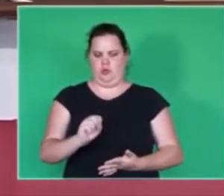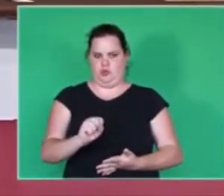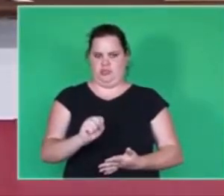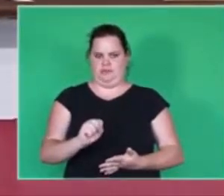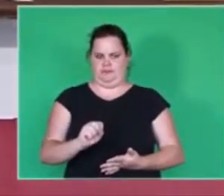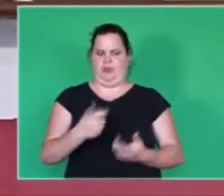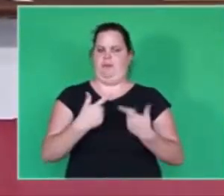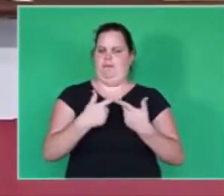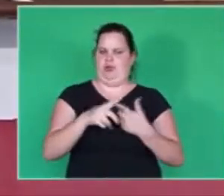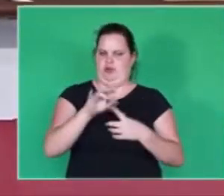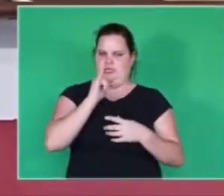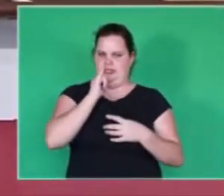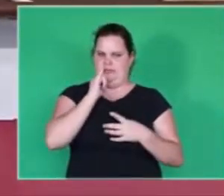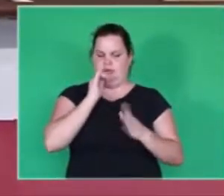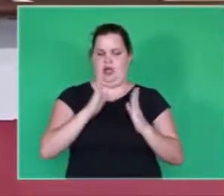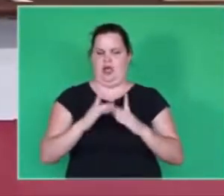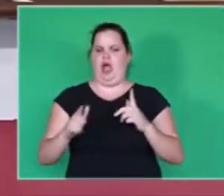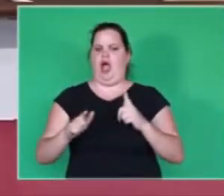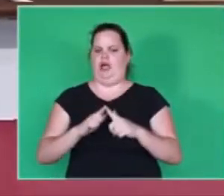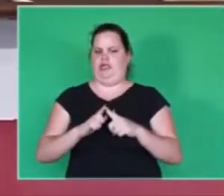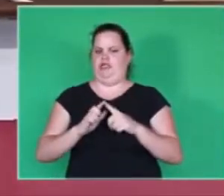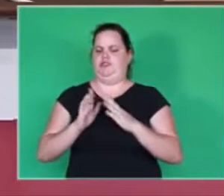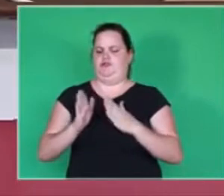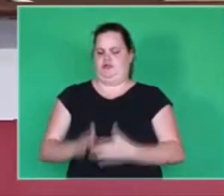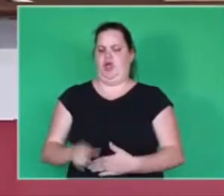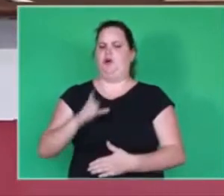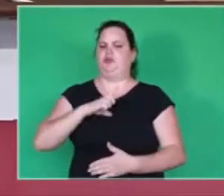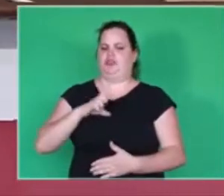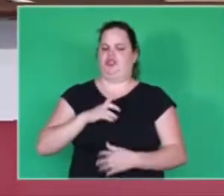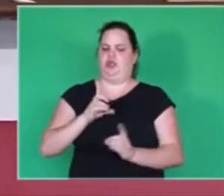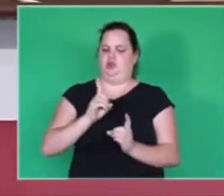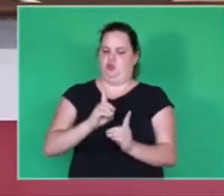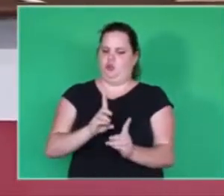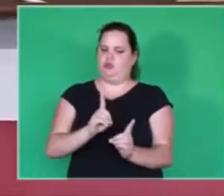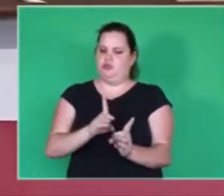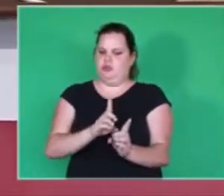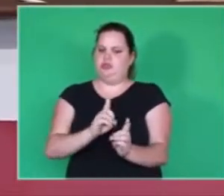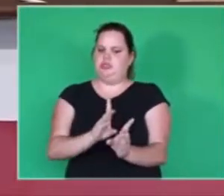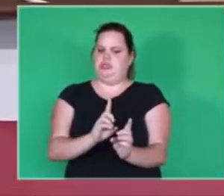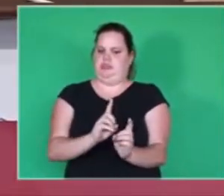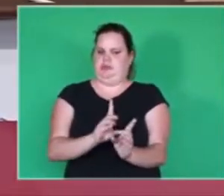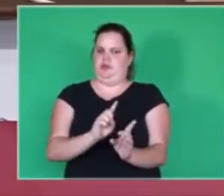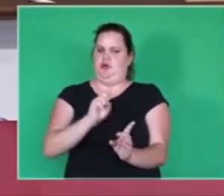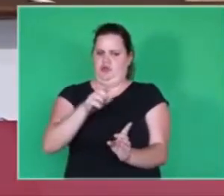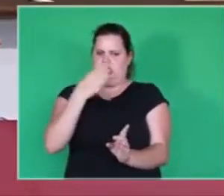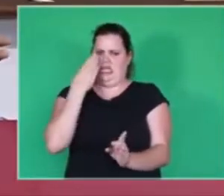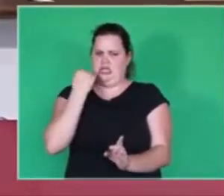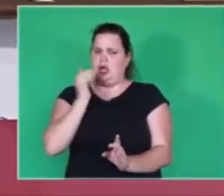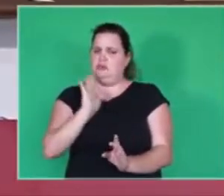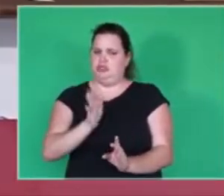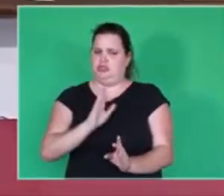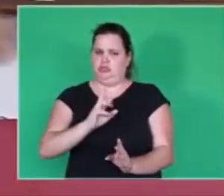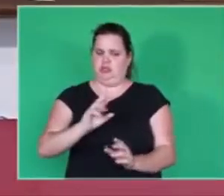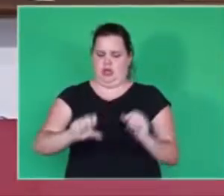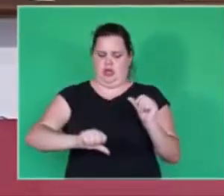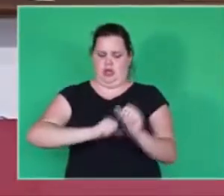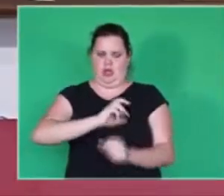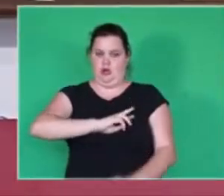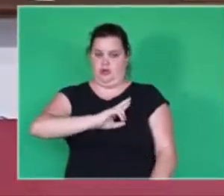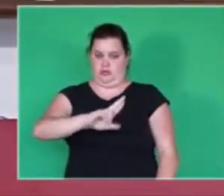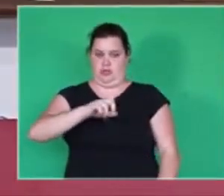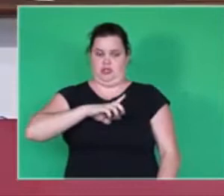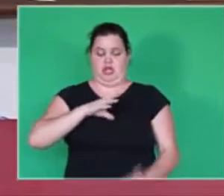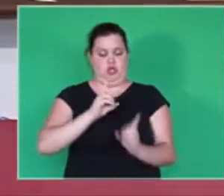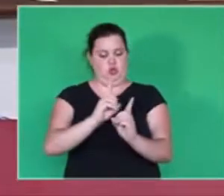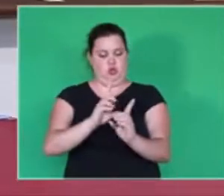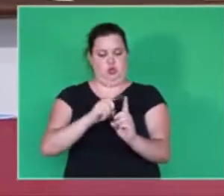The church had a doctrine. You're already aware of the four doctrinal foundation of the Reformation that were in the doctrine of